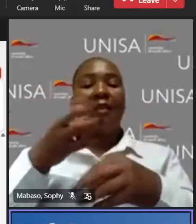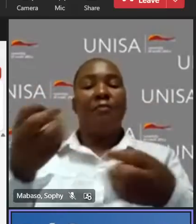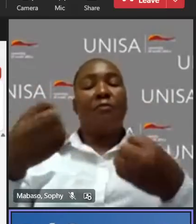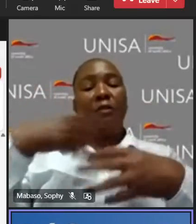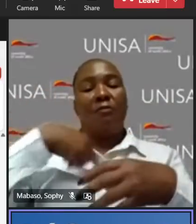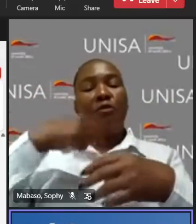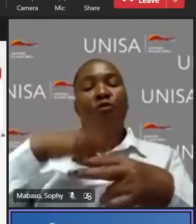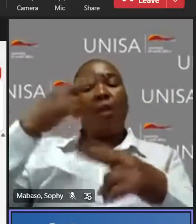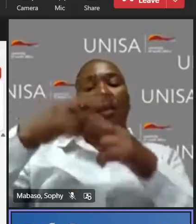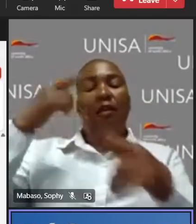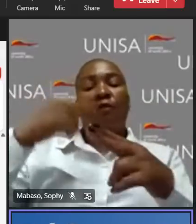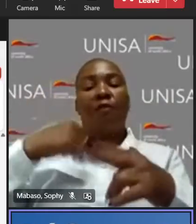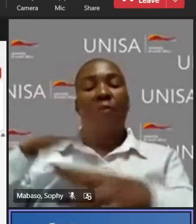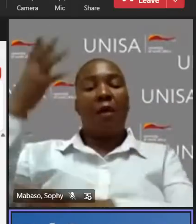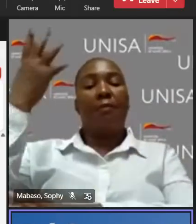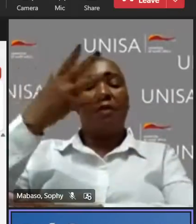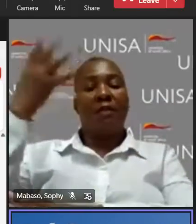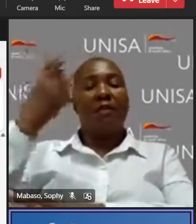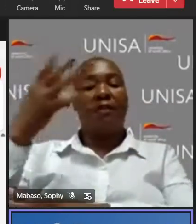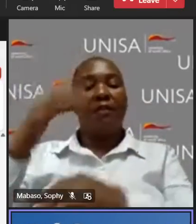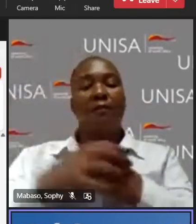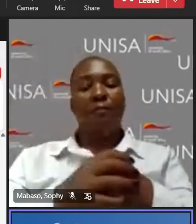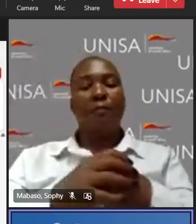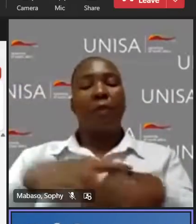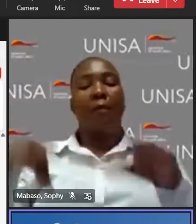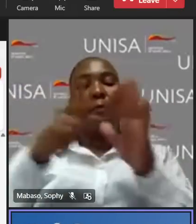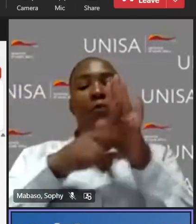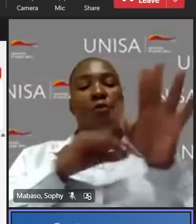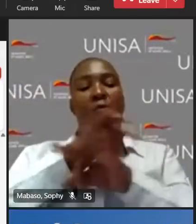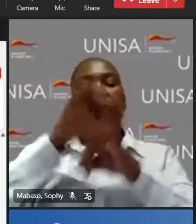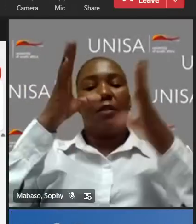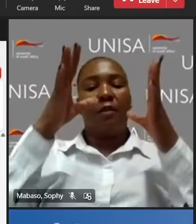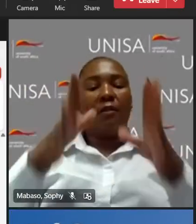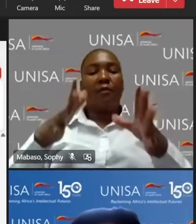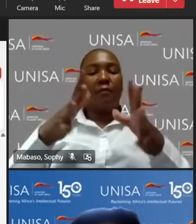my presentation, Program Director.